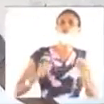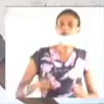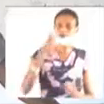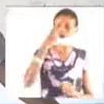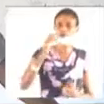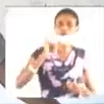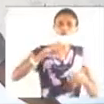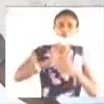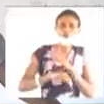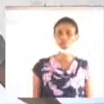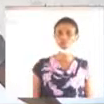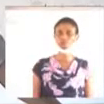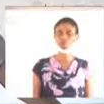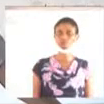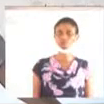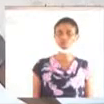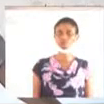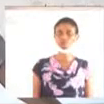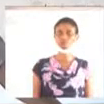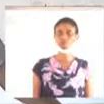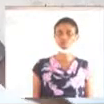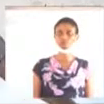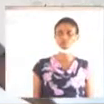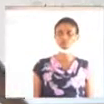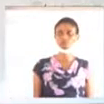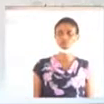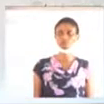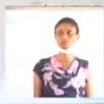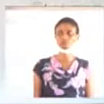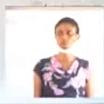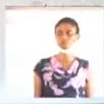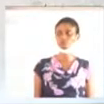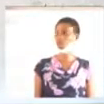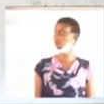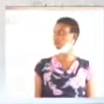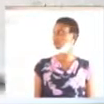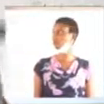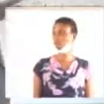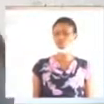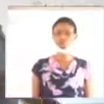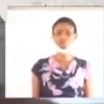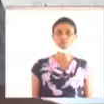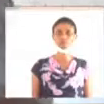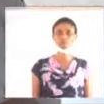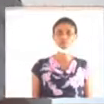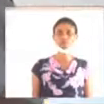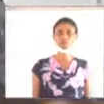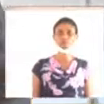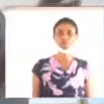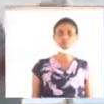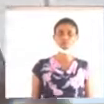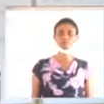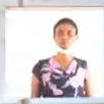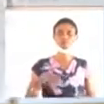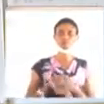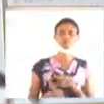Loss of memory. So it's another attitude or behavior we